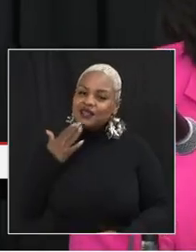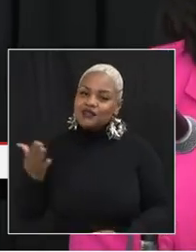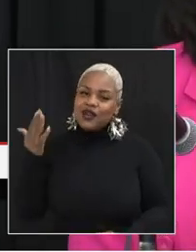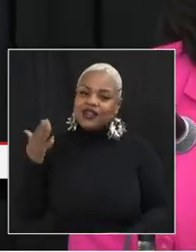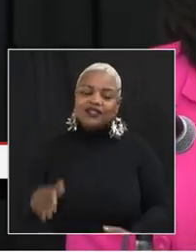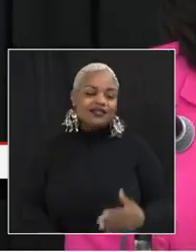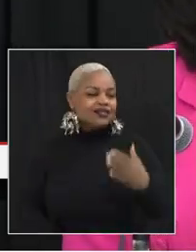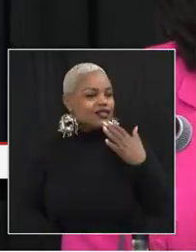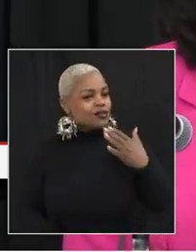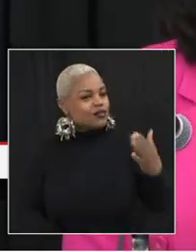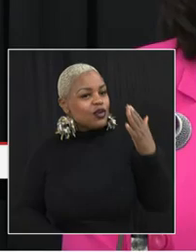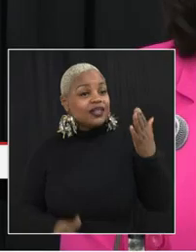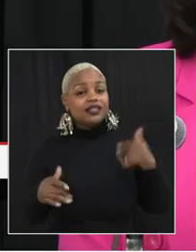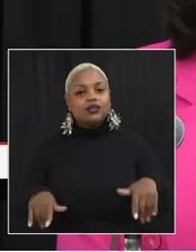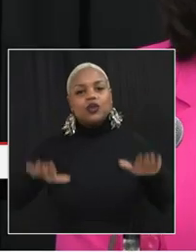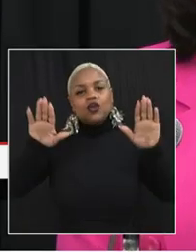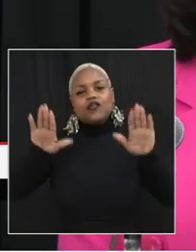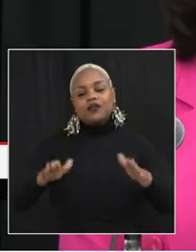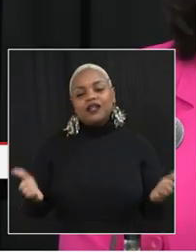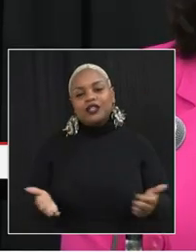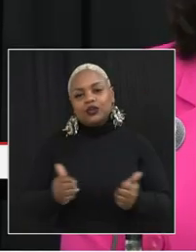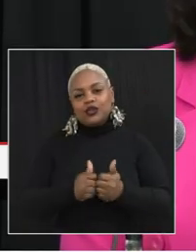11th cycle of these as well.